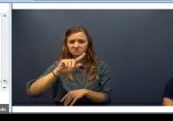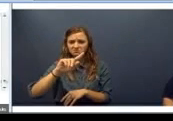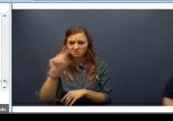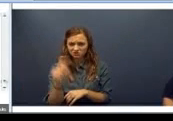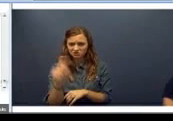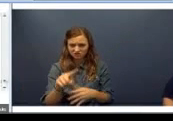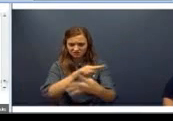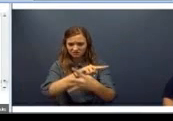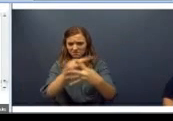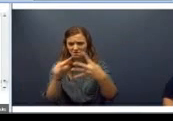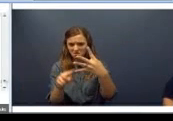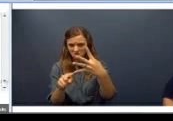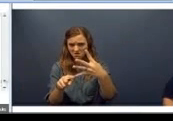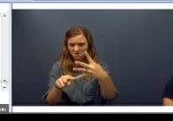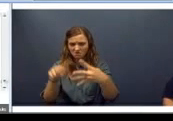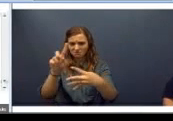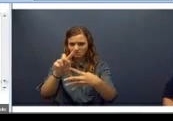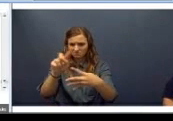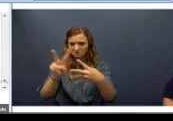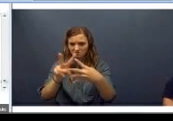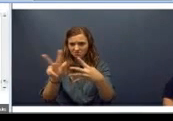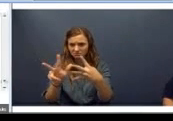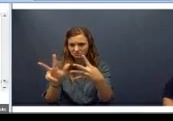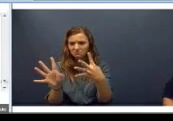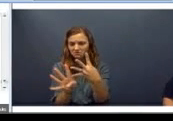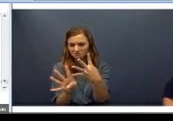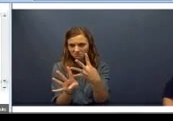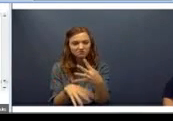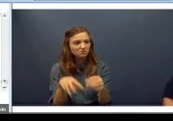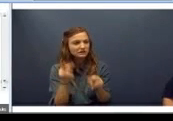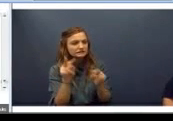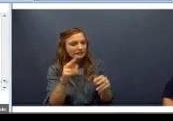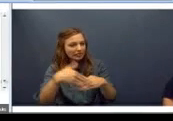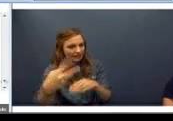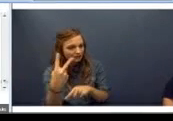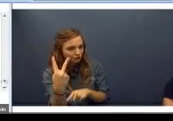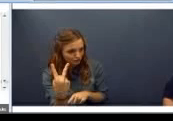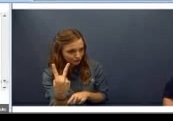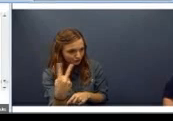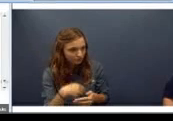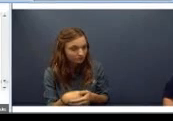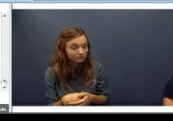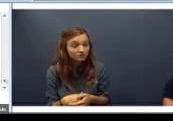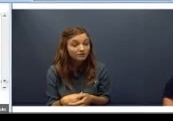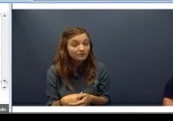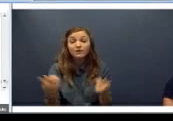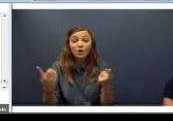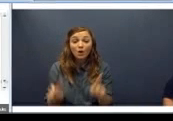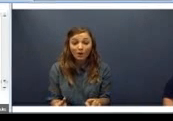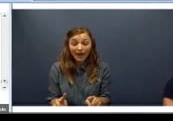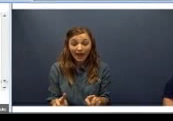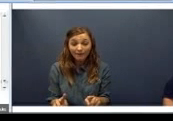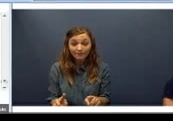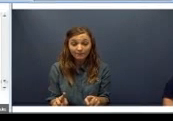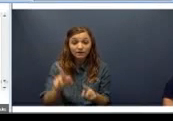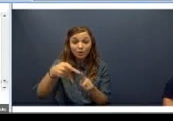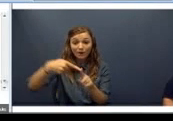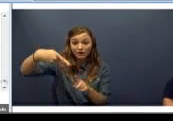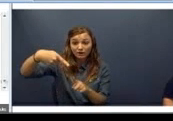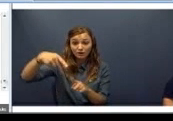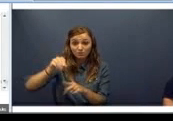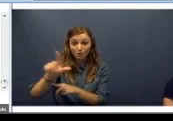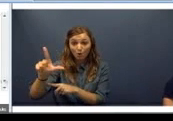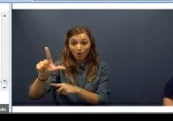clear-cut. There will be 4 questions. We can look at the next 2. And what will happen is when